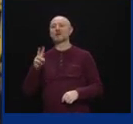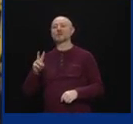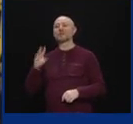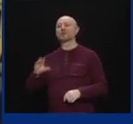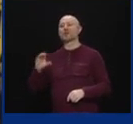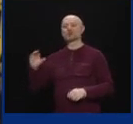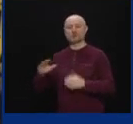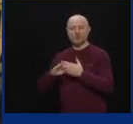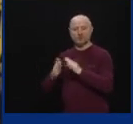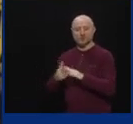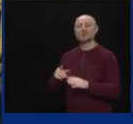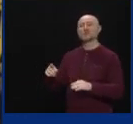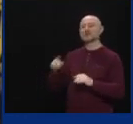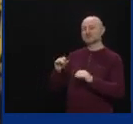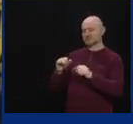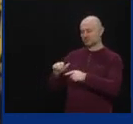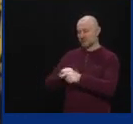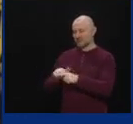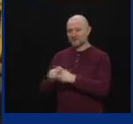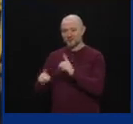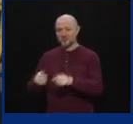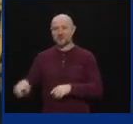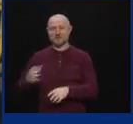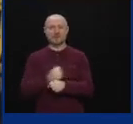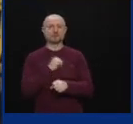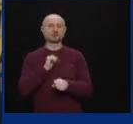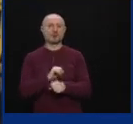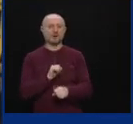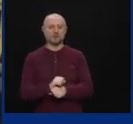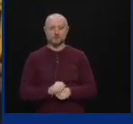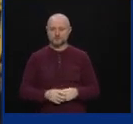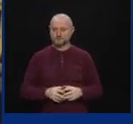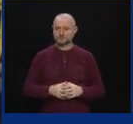train the people and the skills so they can take these jobs.